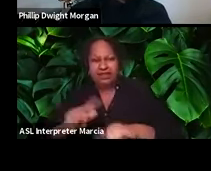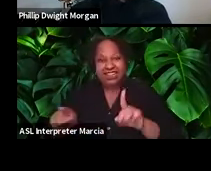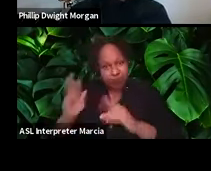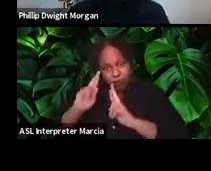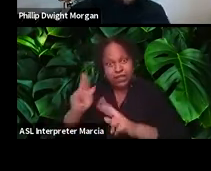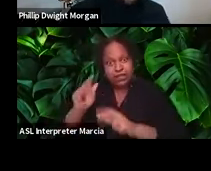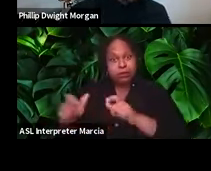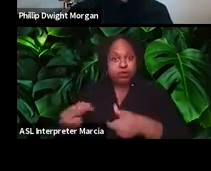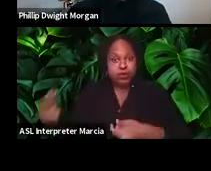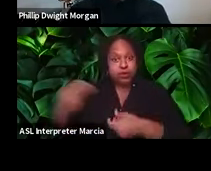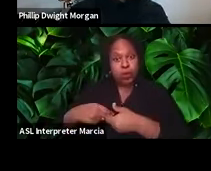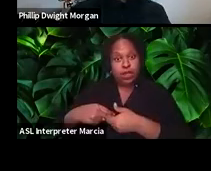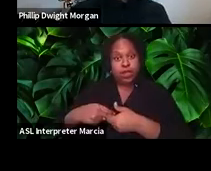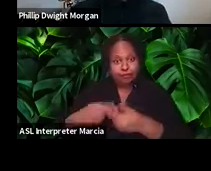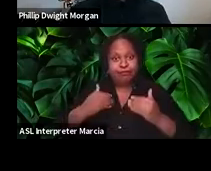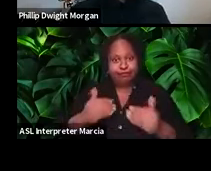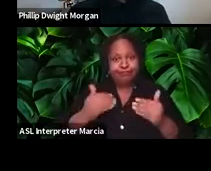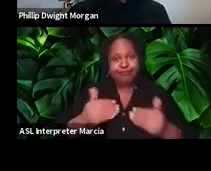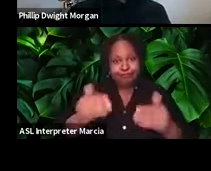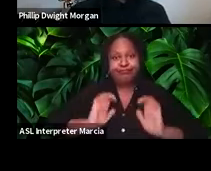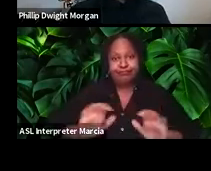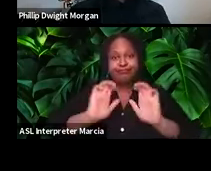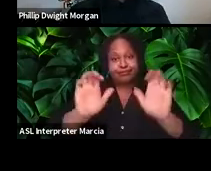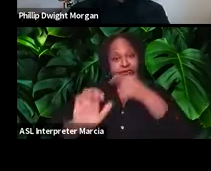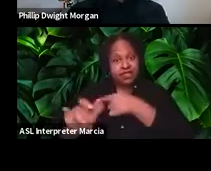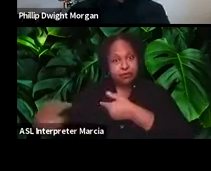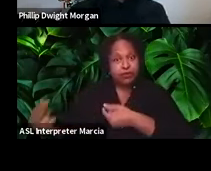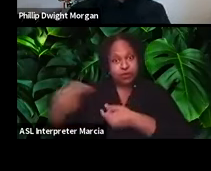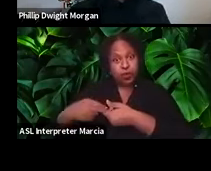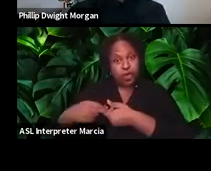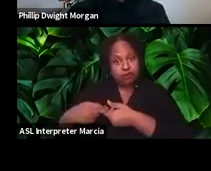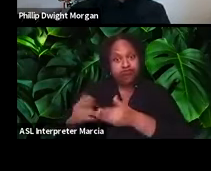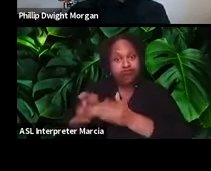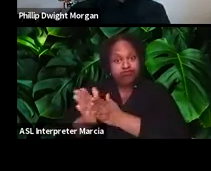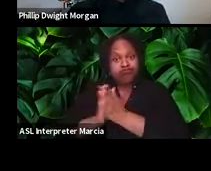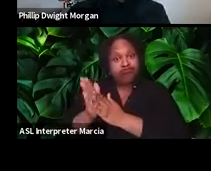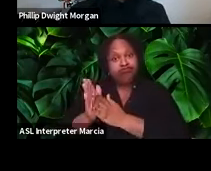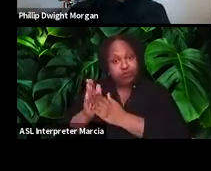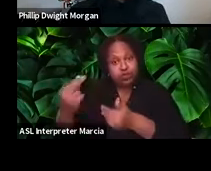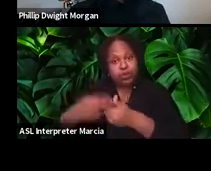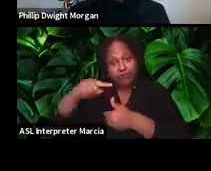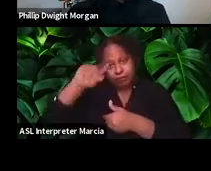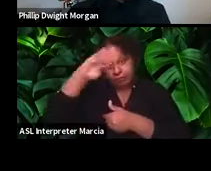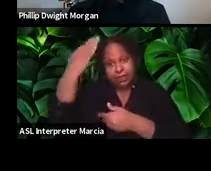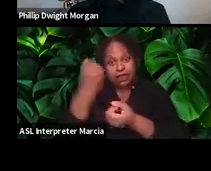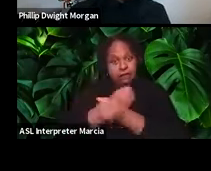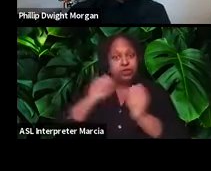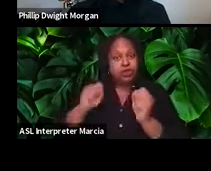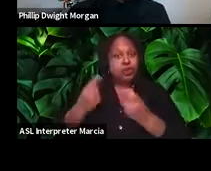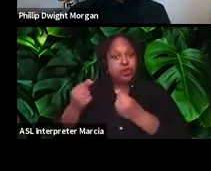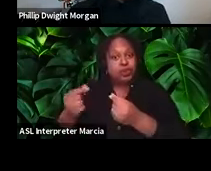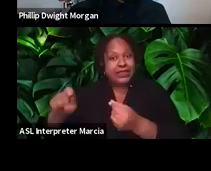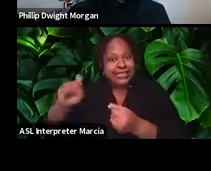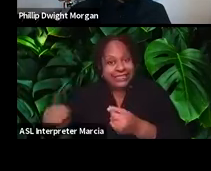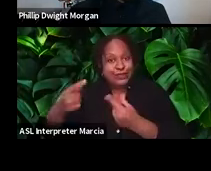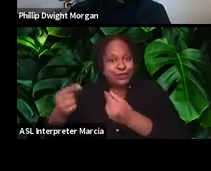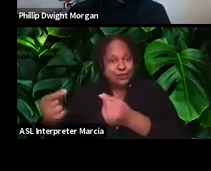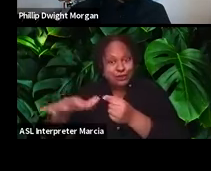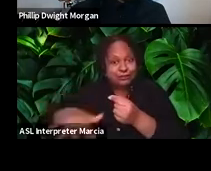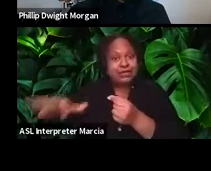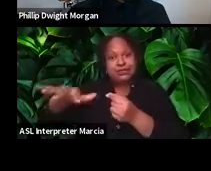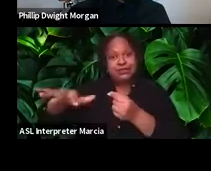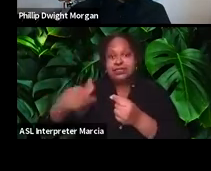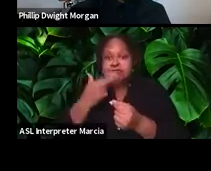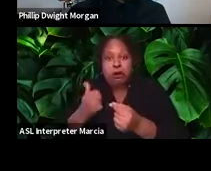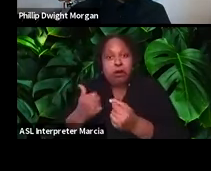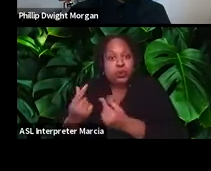the train. Right? If they're on the train and they're interested in Black liberation, they're interested in doing what they can within their own context, as small